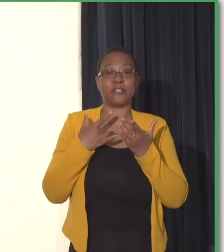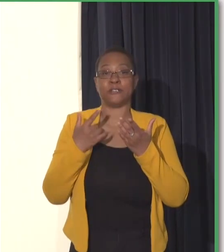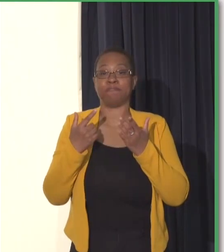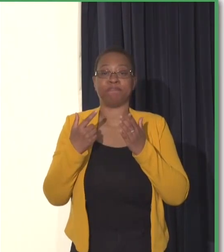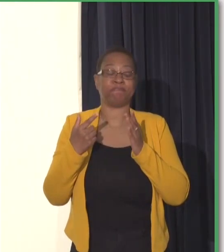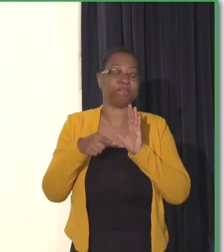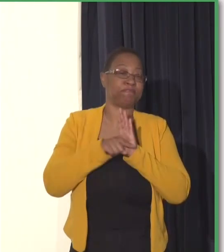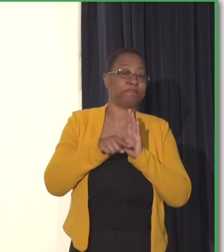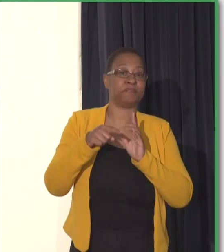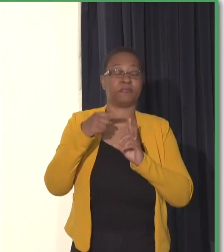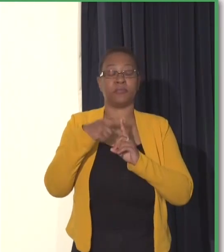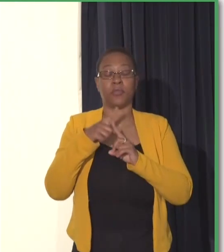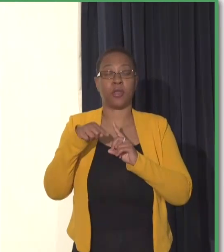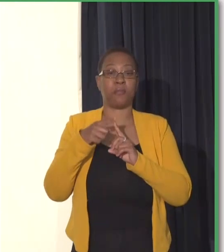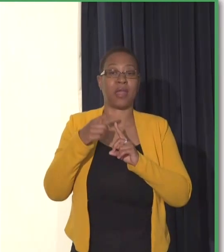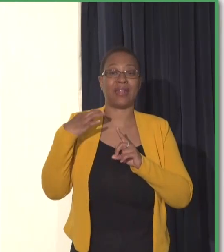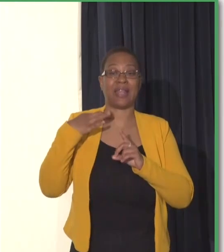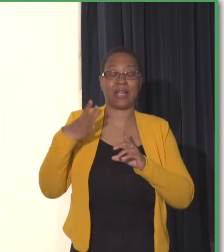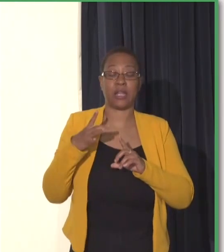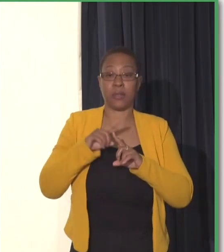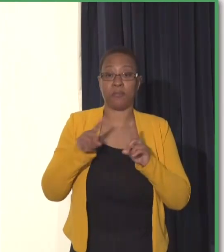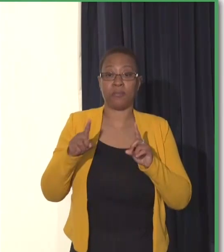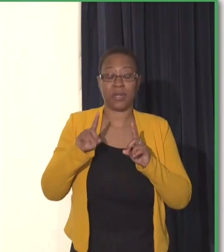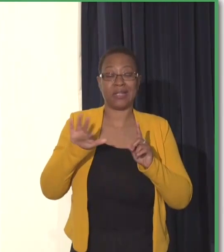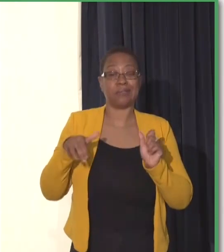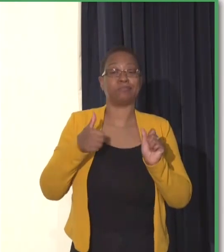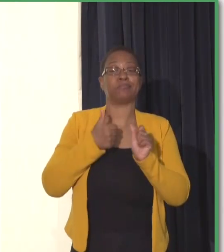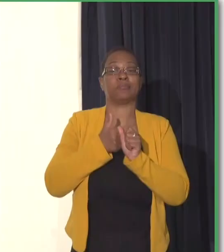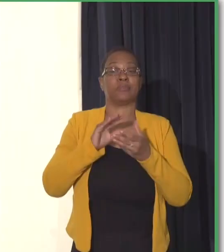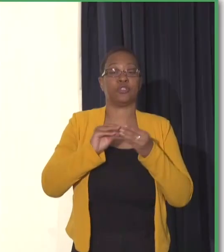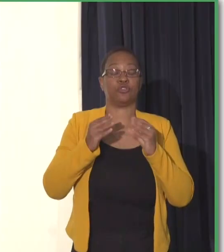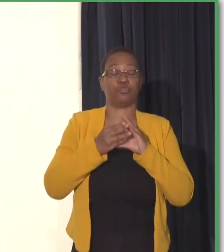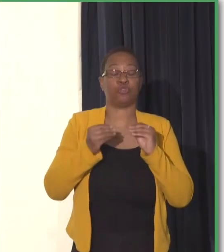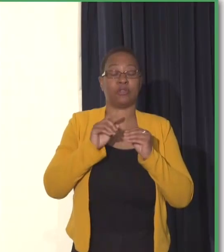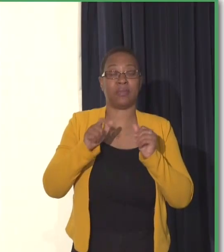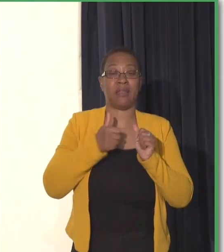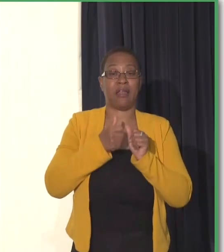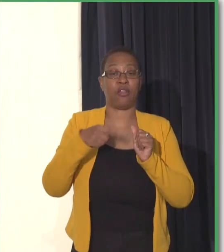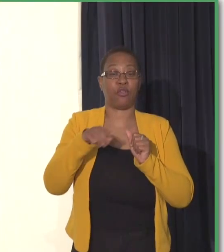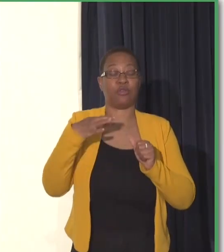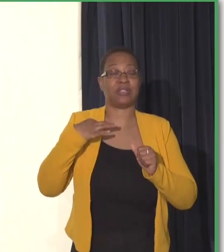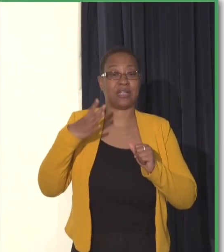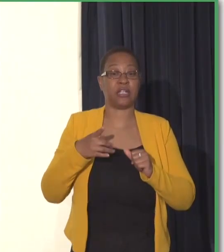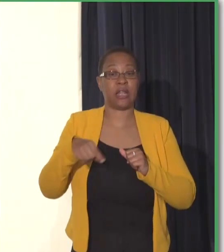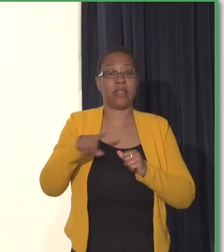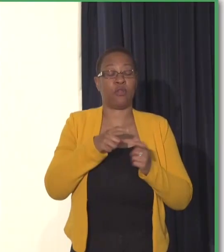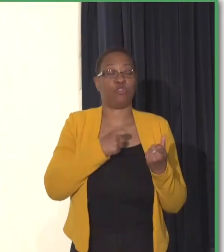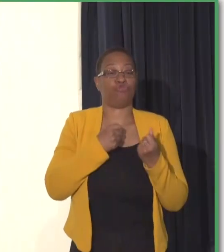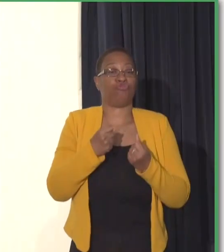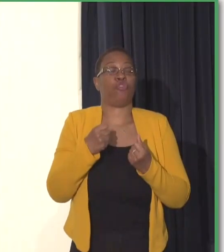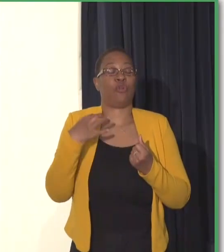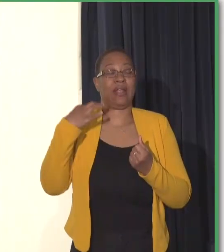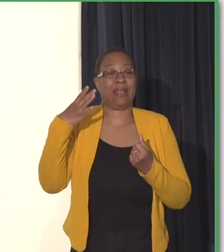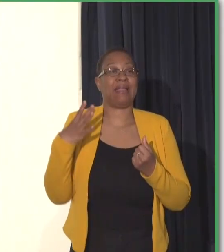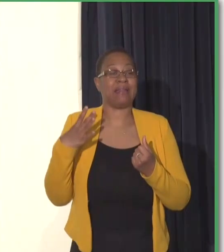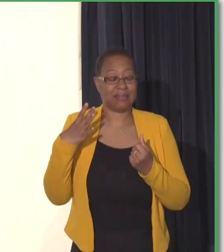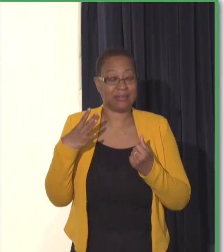candidates, but there is a deeper story behind those candidates. They were very strong candidates